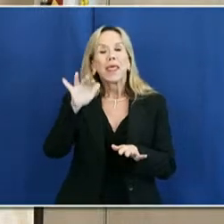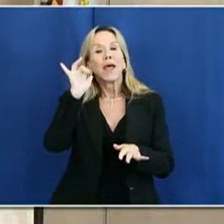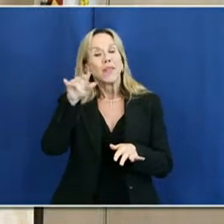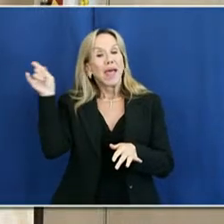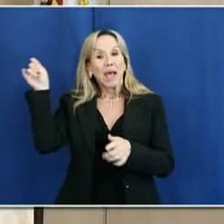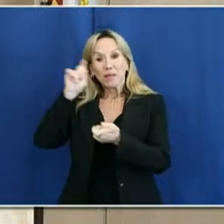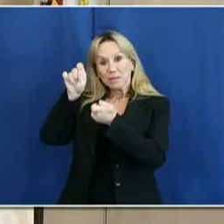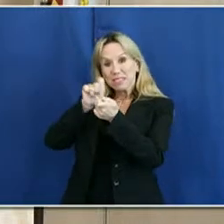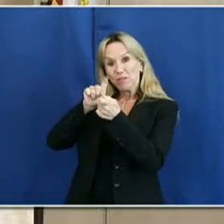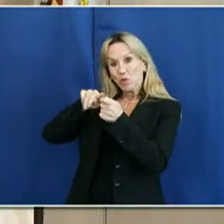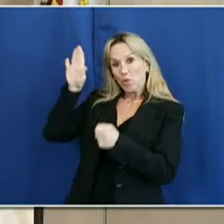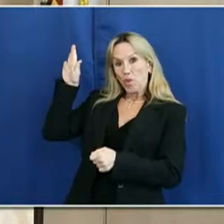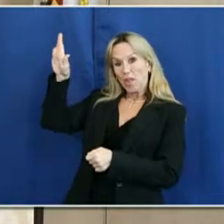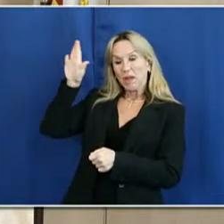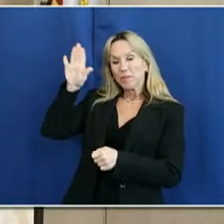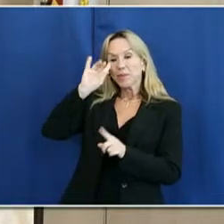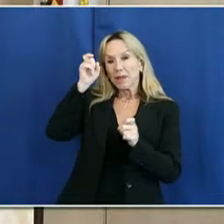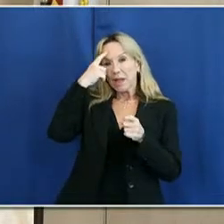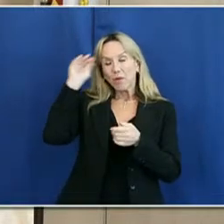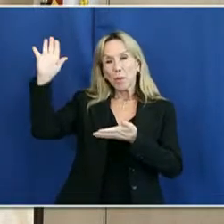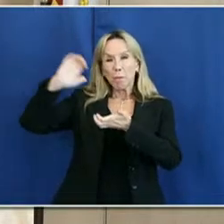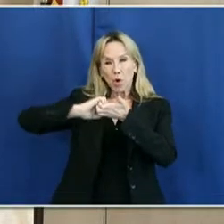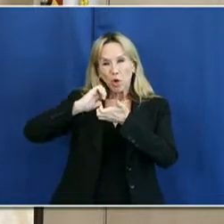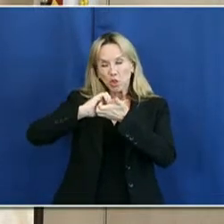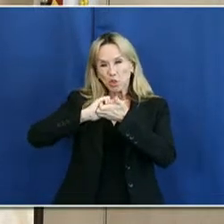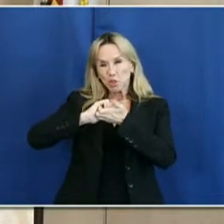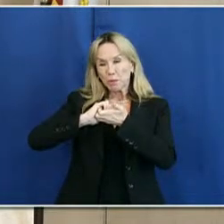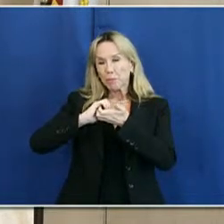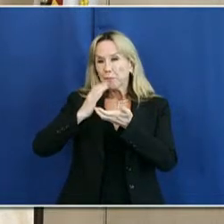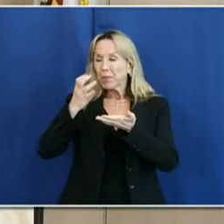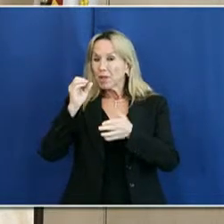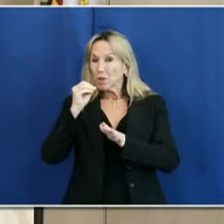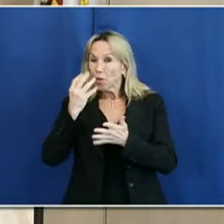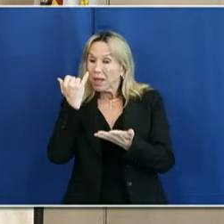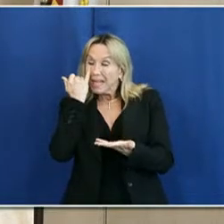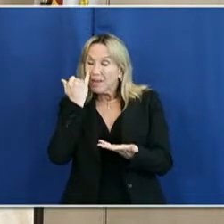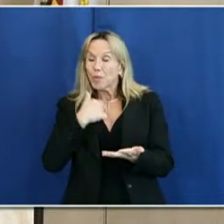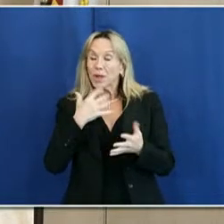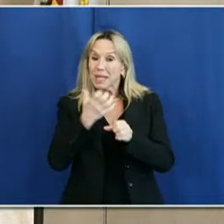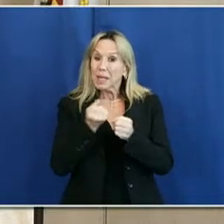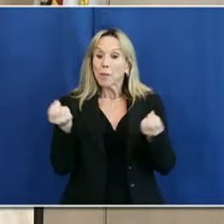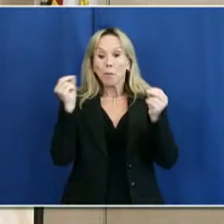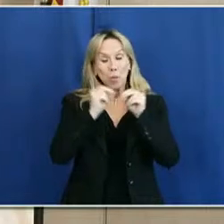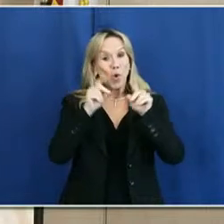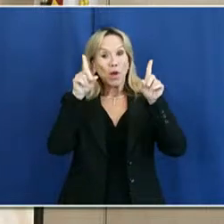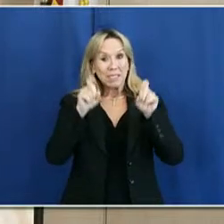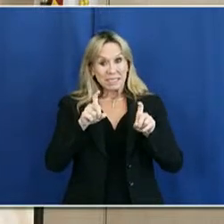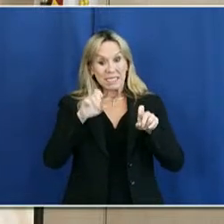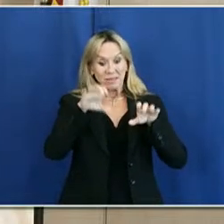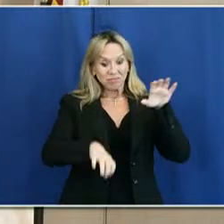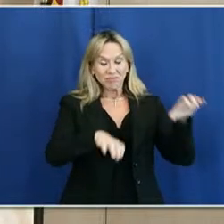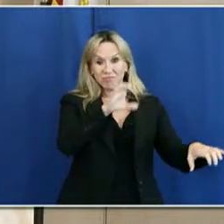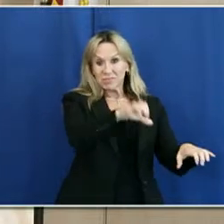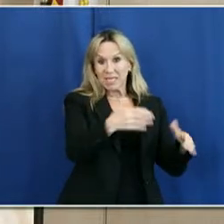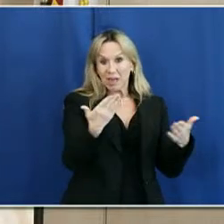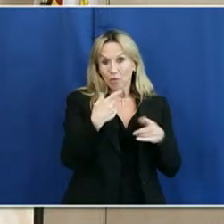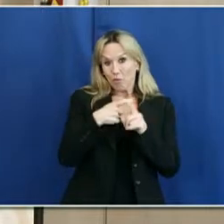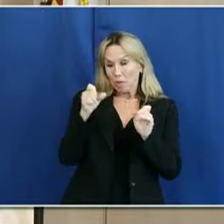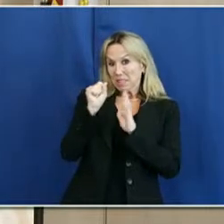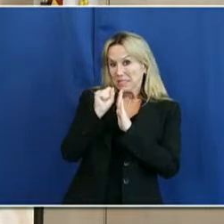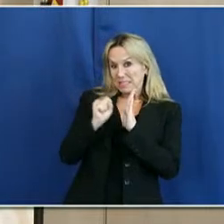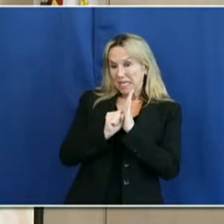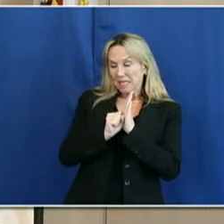that partnership, and I think it's too early to say that. If we get more state testing sites, that will be part of